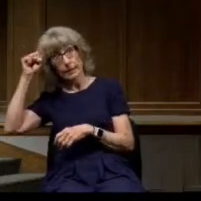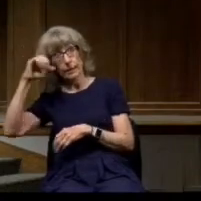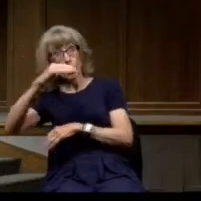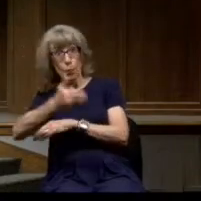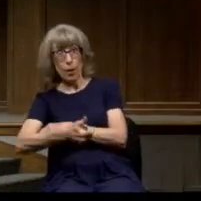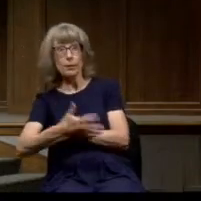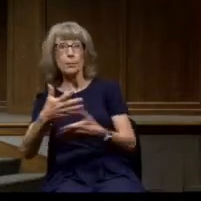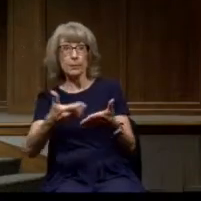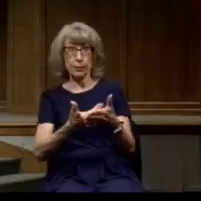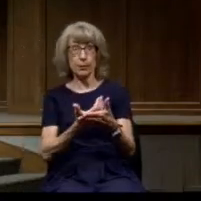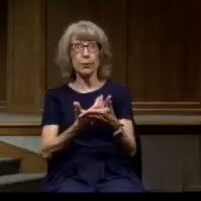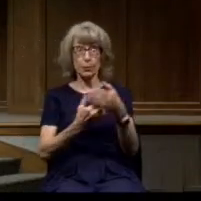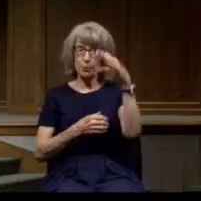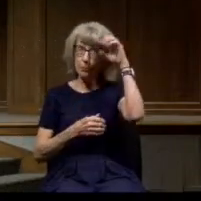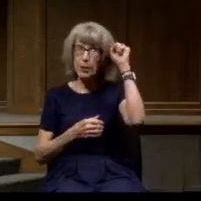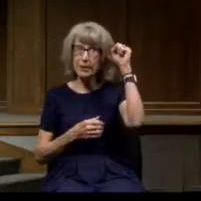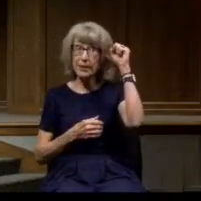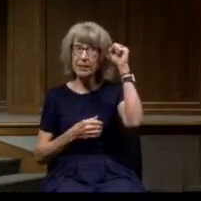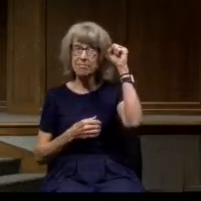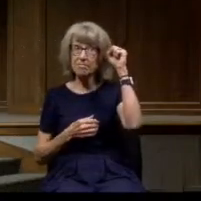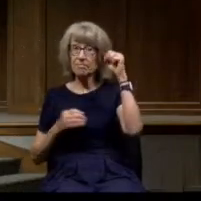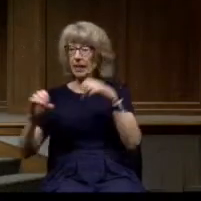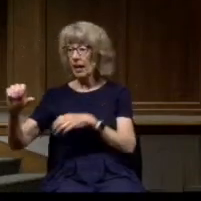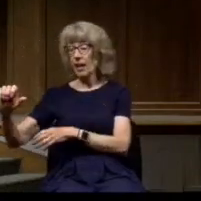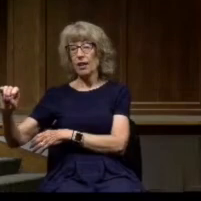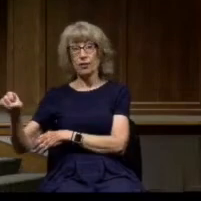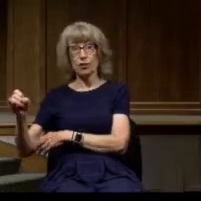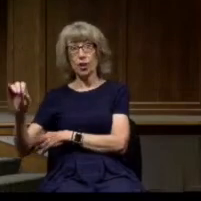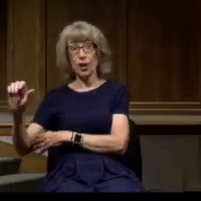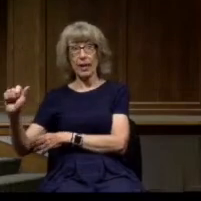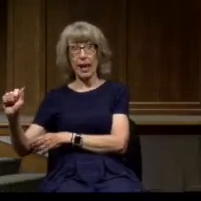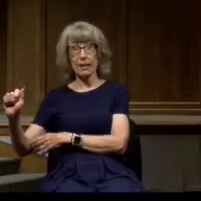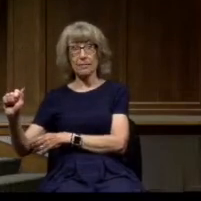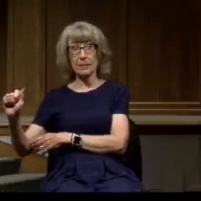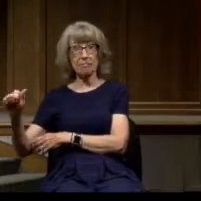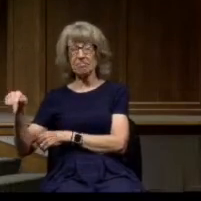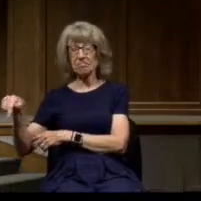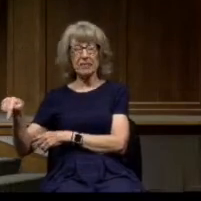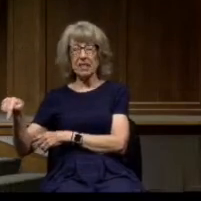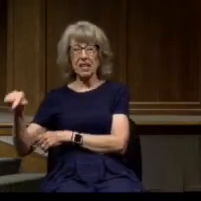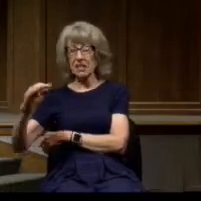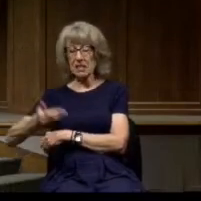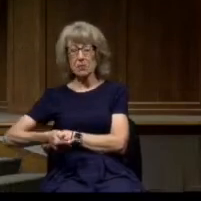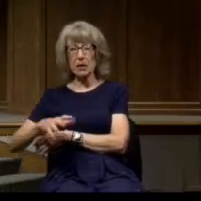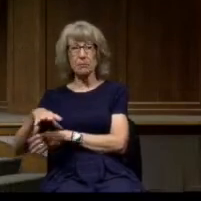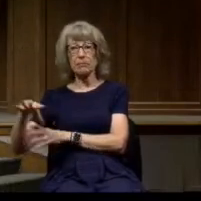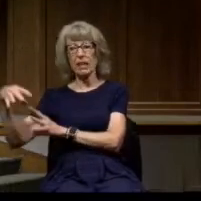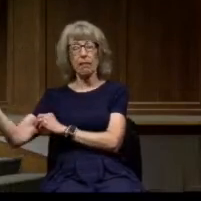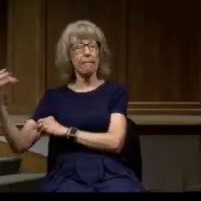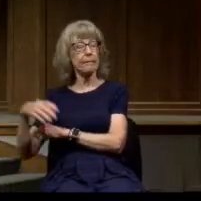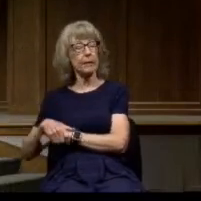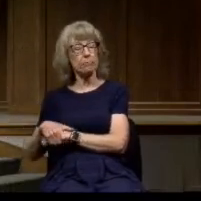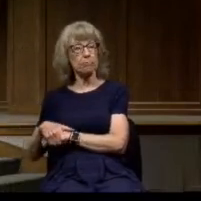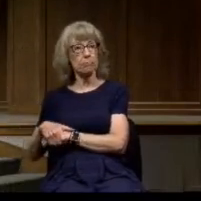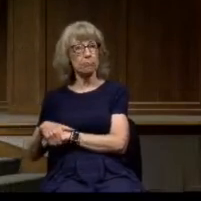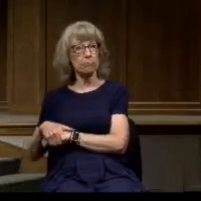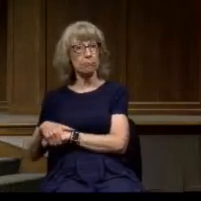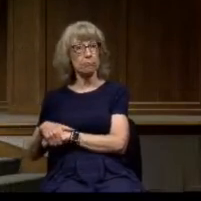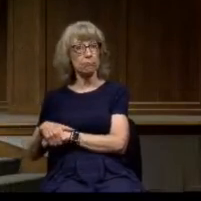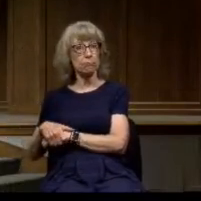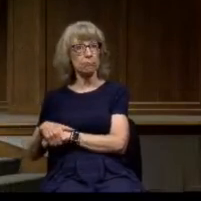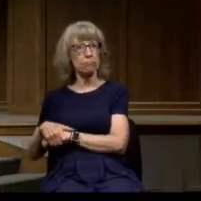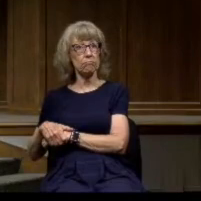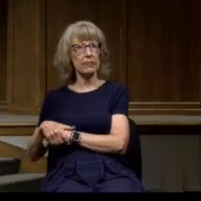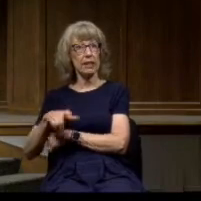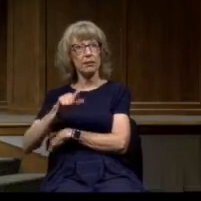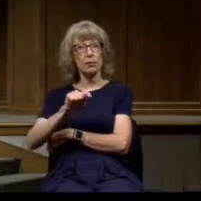hatred. If Jefferson had actually sent the letter to Adams, that could have changed the course of our country. Or if